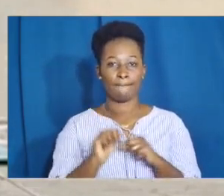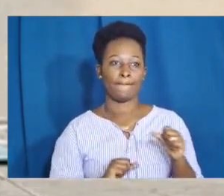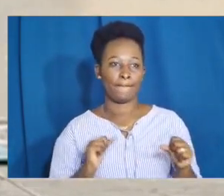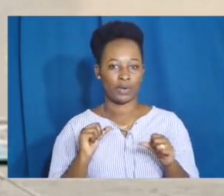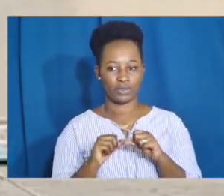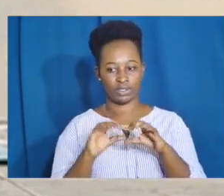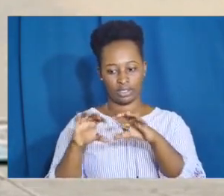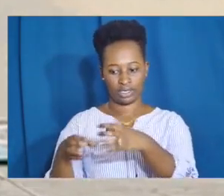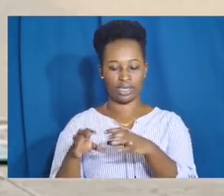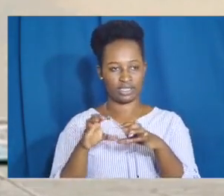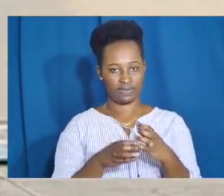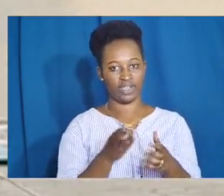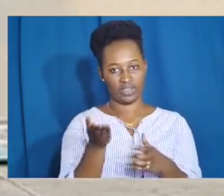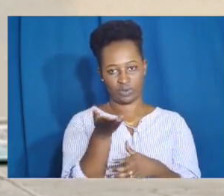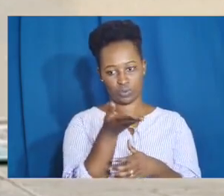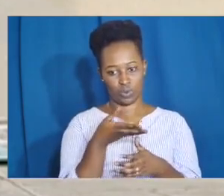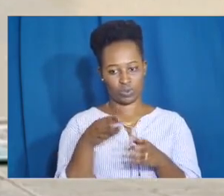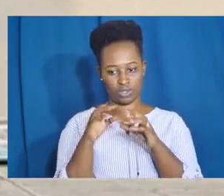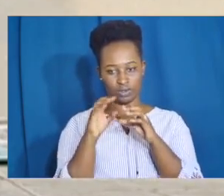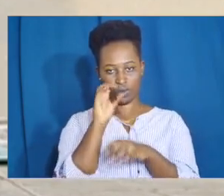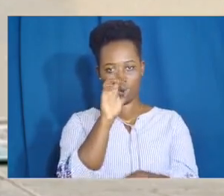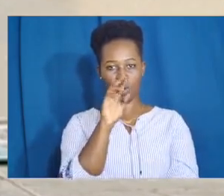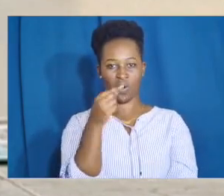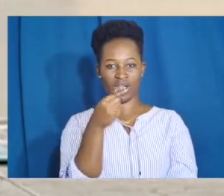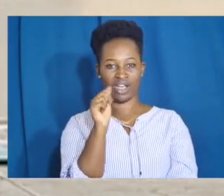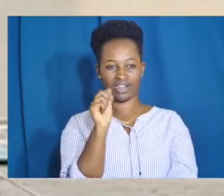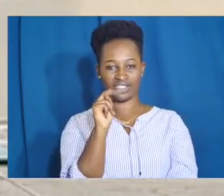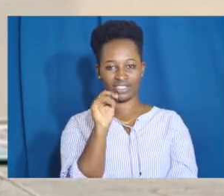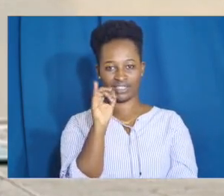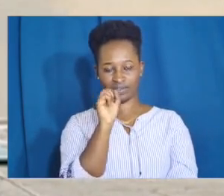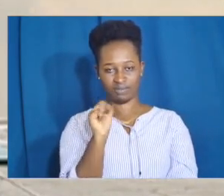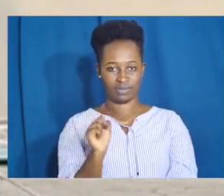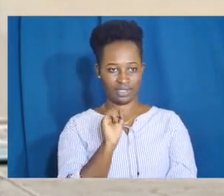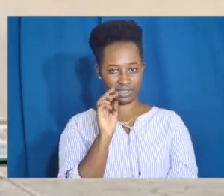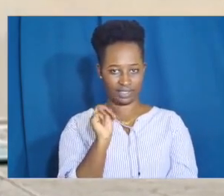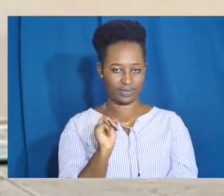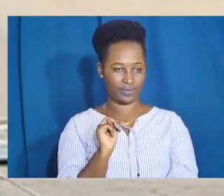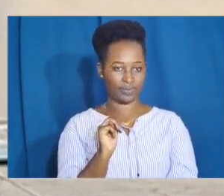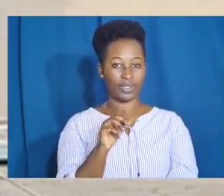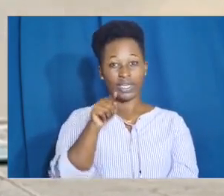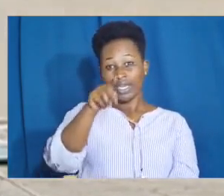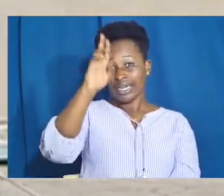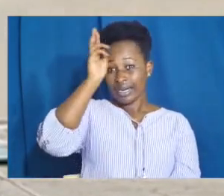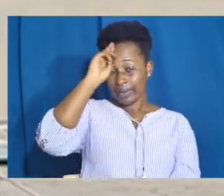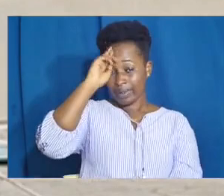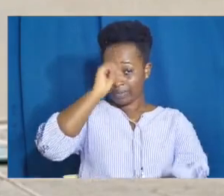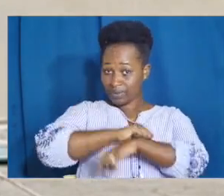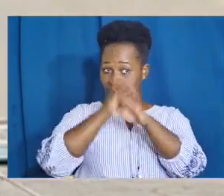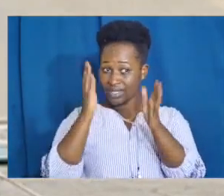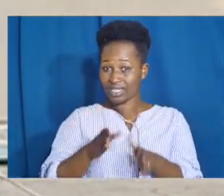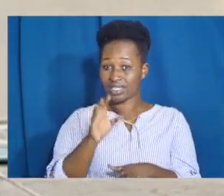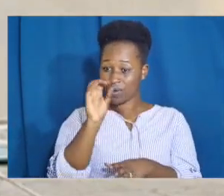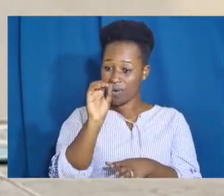about classifying those organisms. Students, remember, organisms are very many in